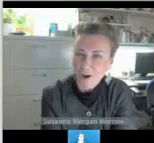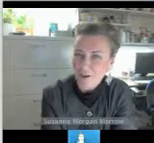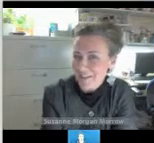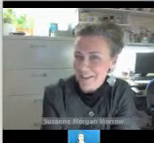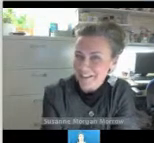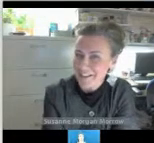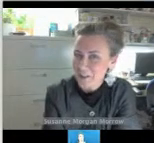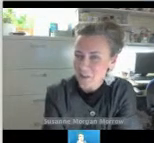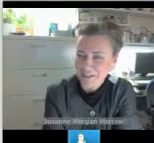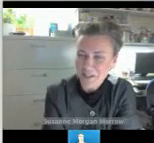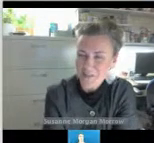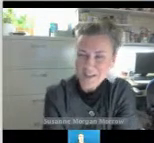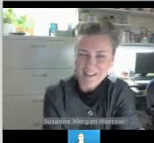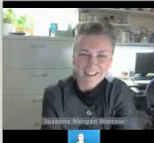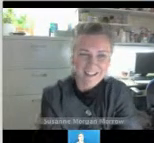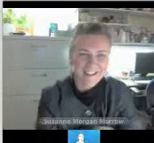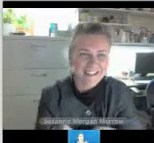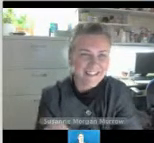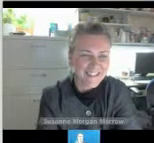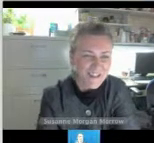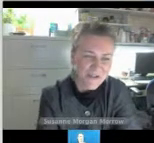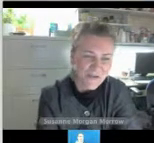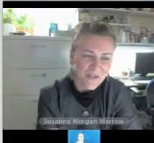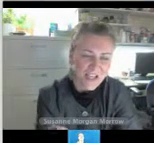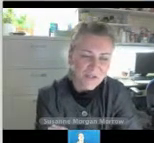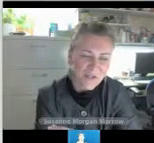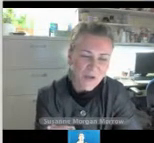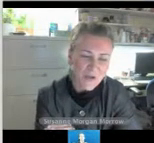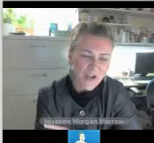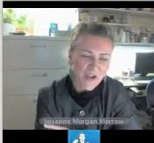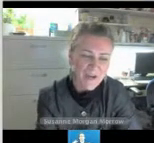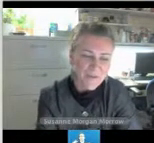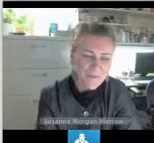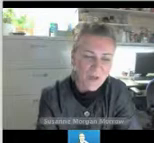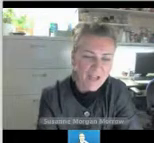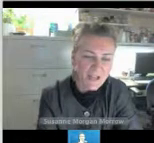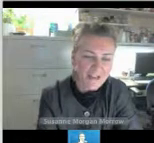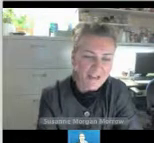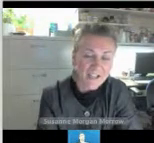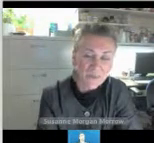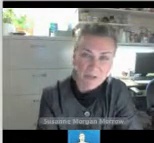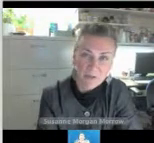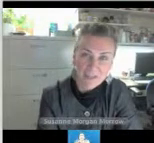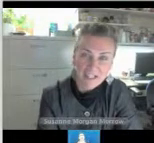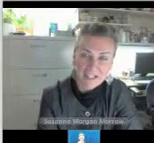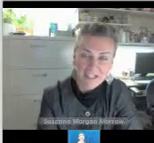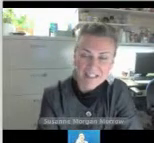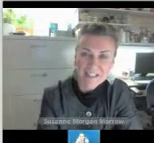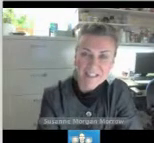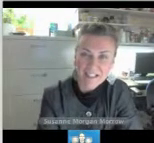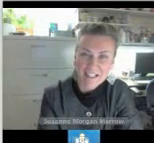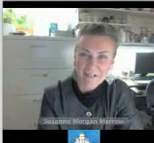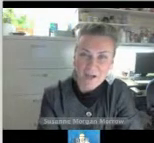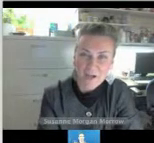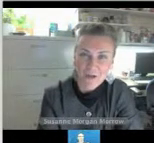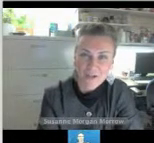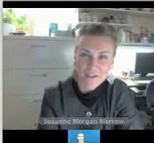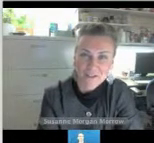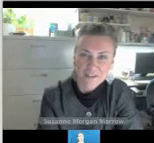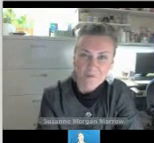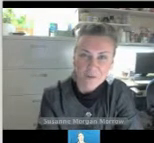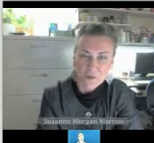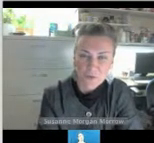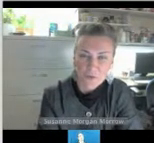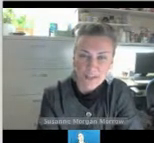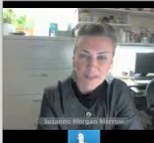a little bizarre that you can see me and I can't see you. So a nice way to be able to connect, at least